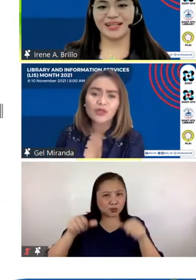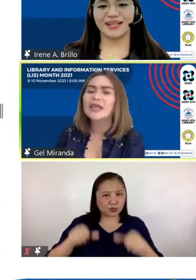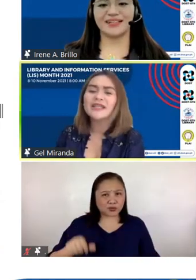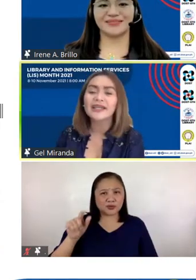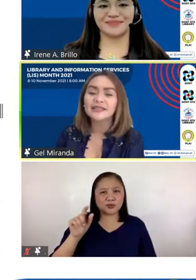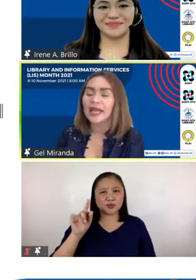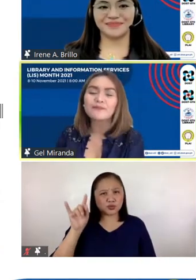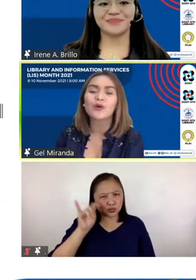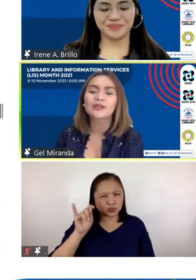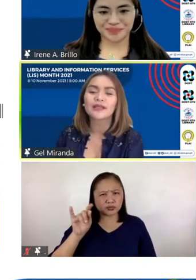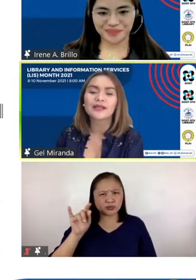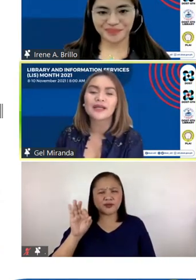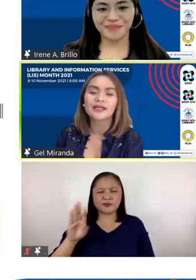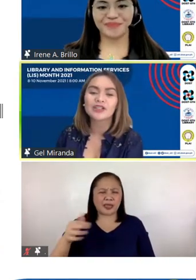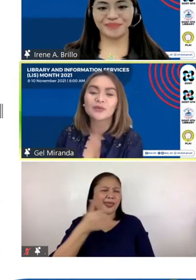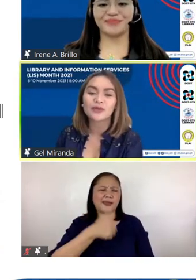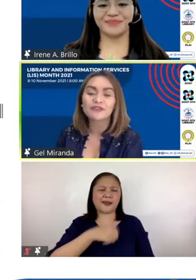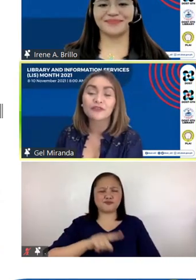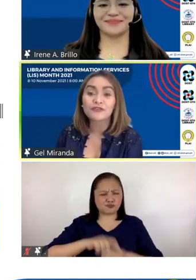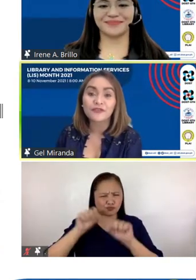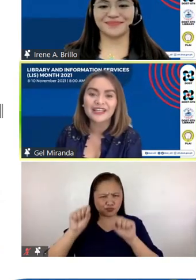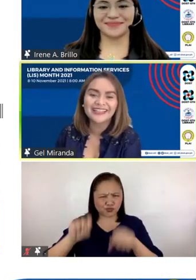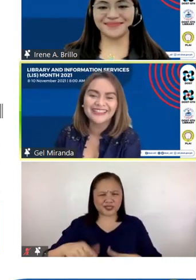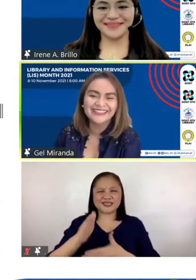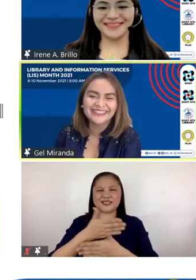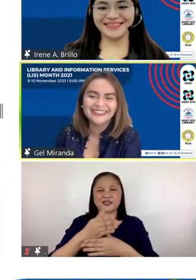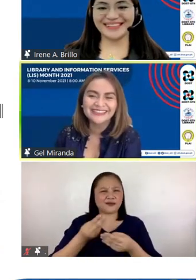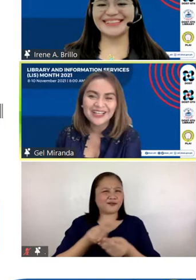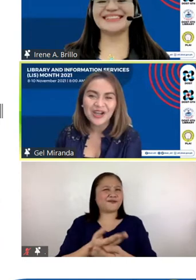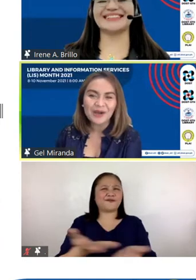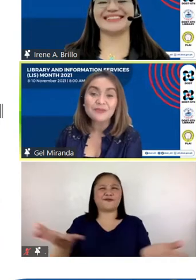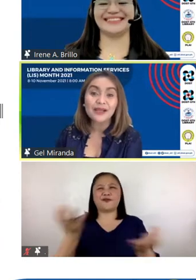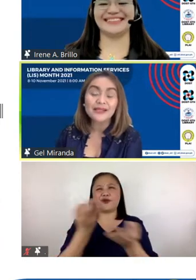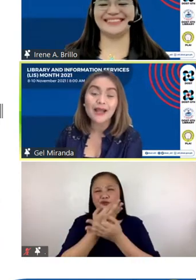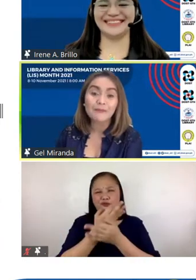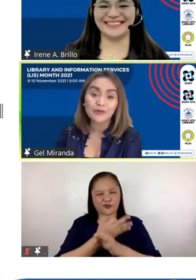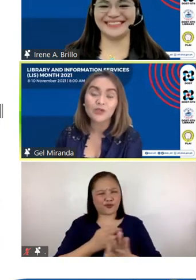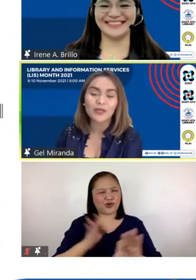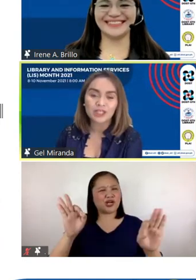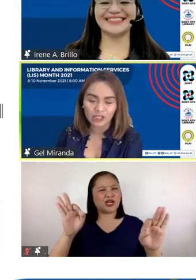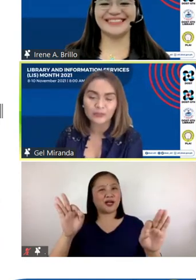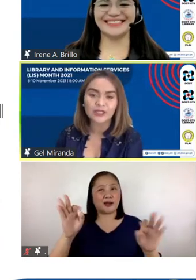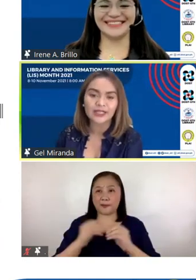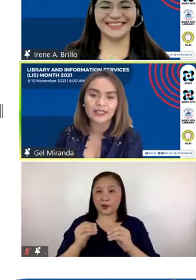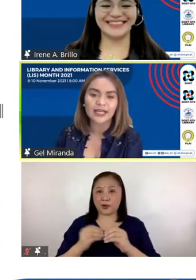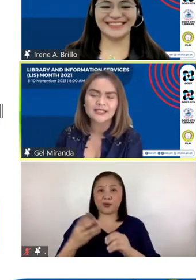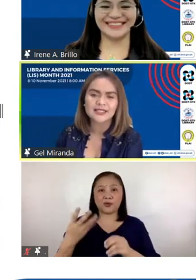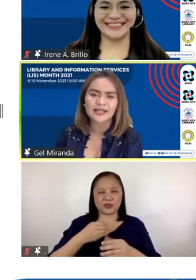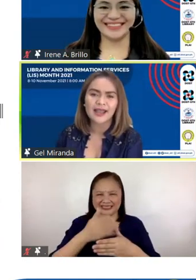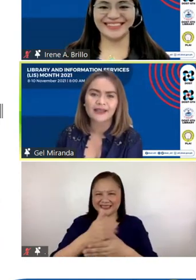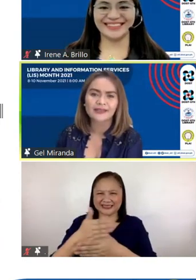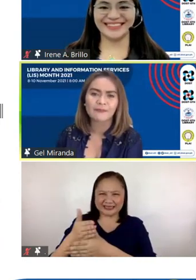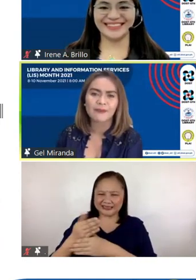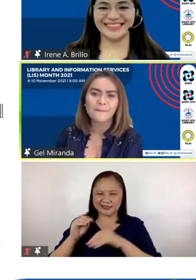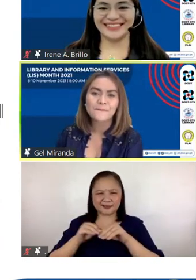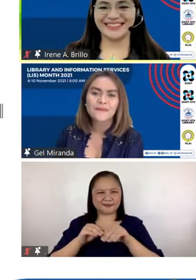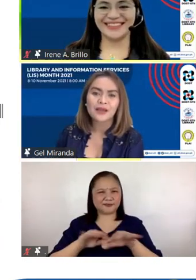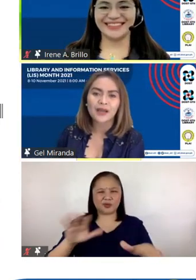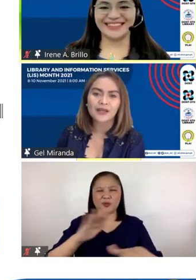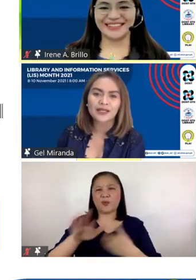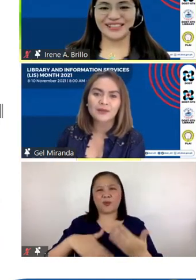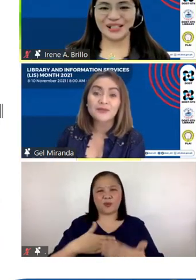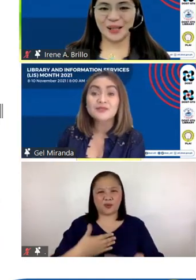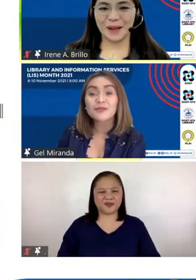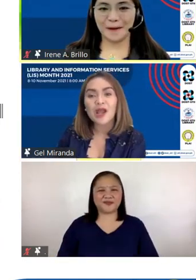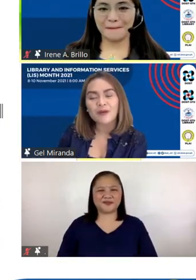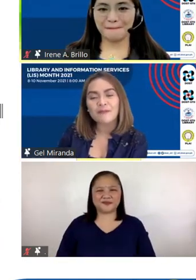Po, na in any time po, talagang ano po yan, for free. Mas maganda nga po yun, may share po talaga natin sa lahat, di ba?